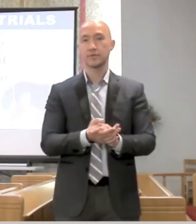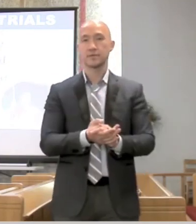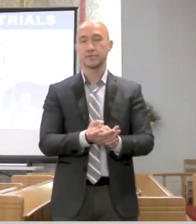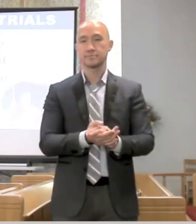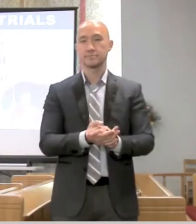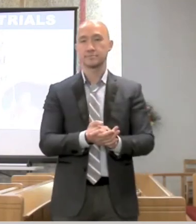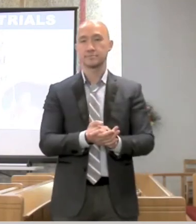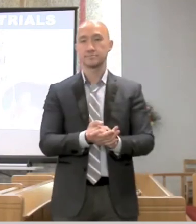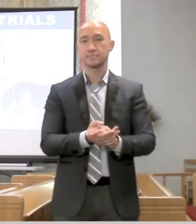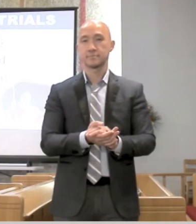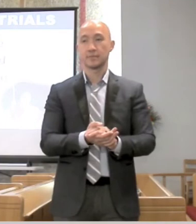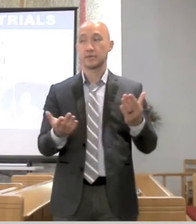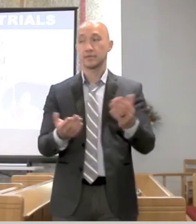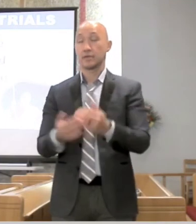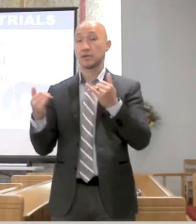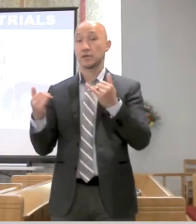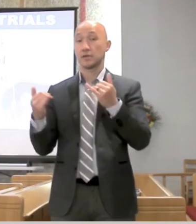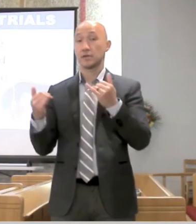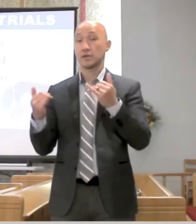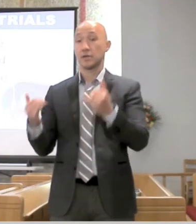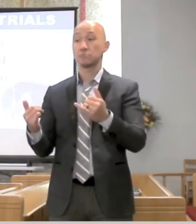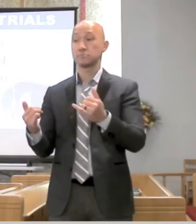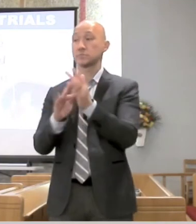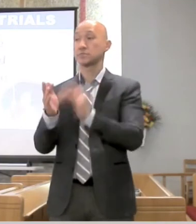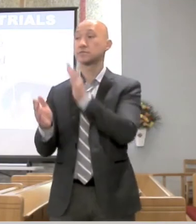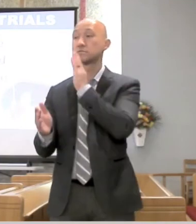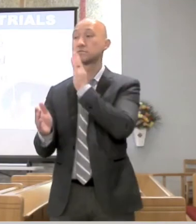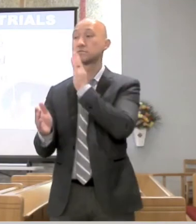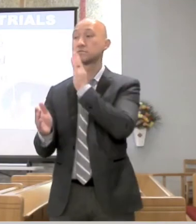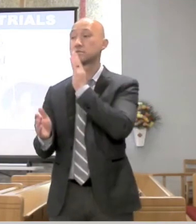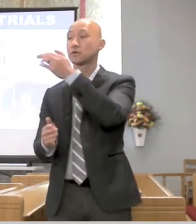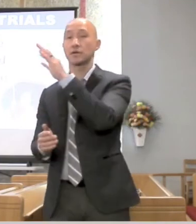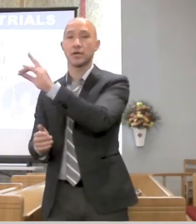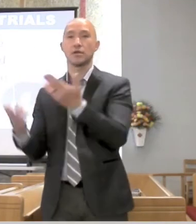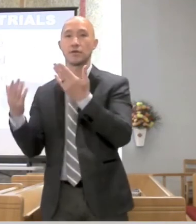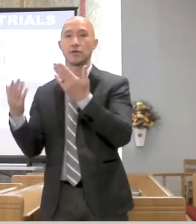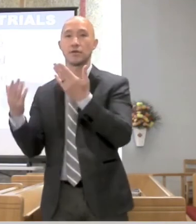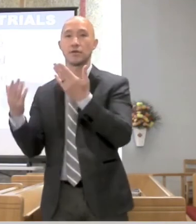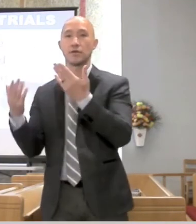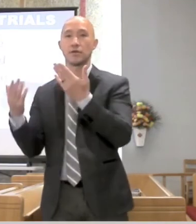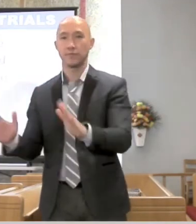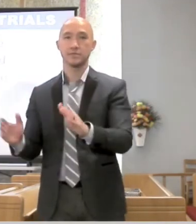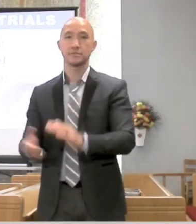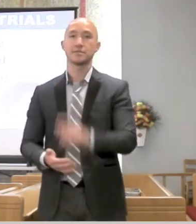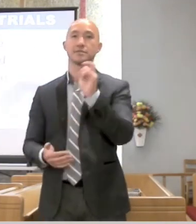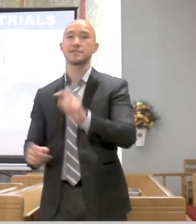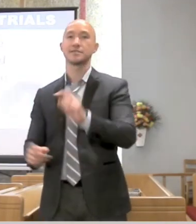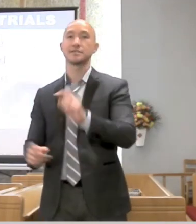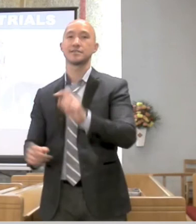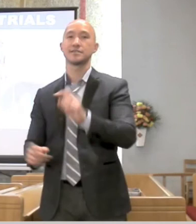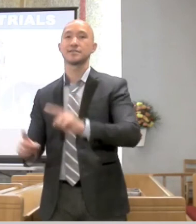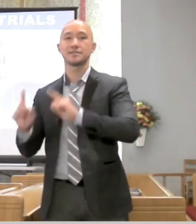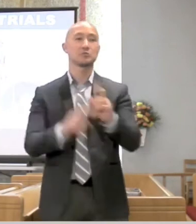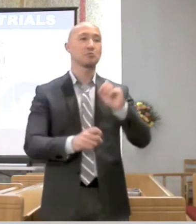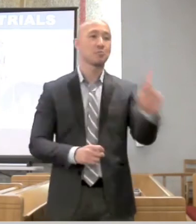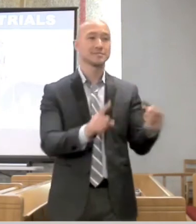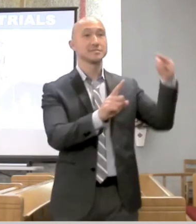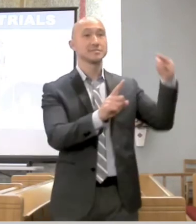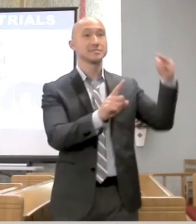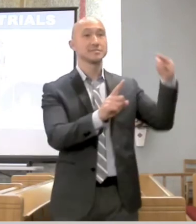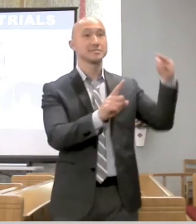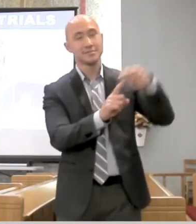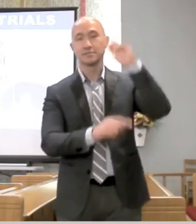is, what will you do with Jesus? What's Pilate going to do with Jesus? He can't ignore him.